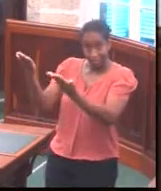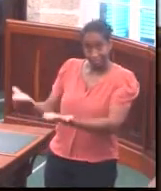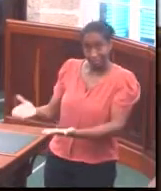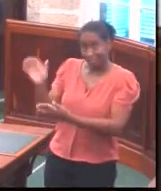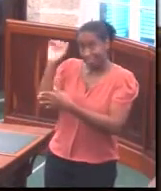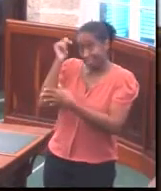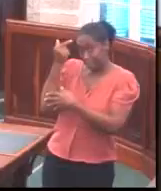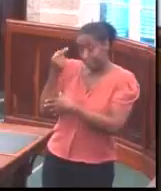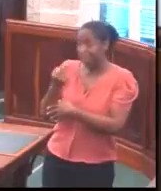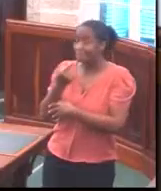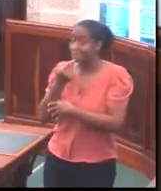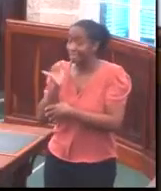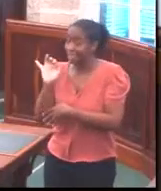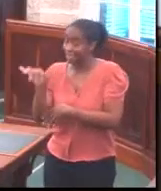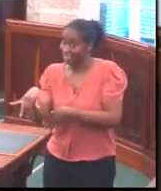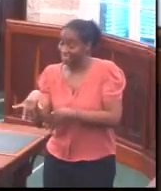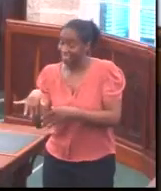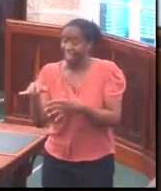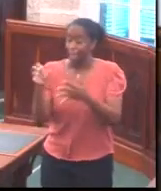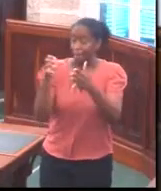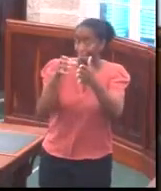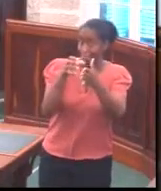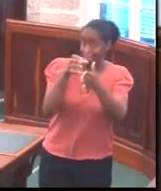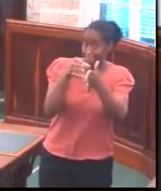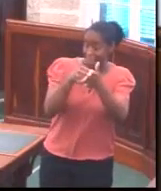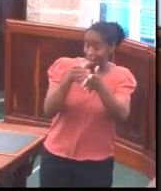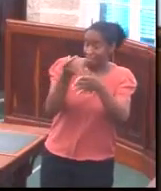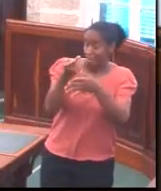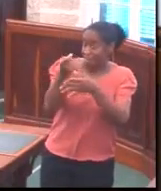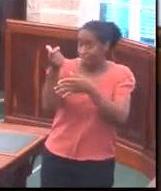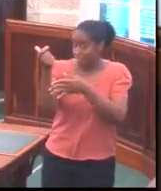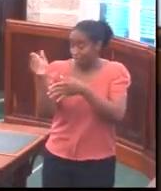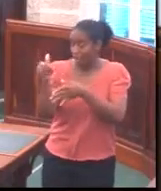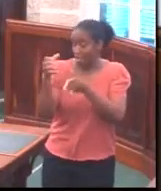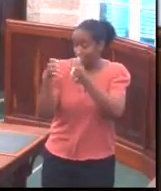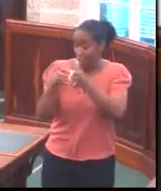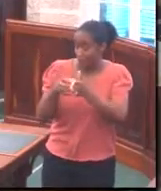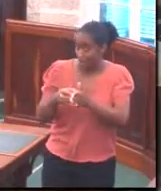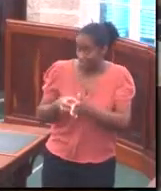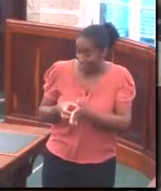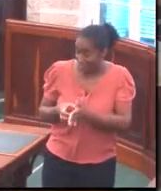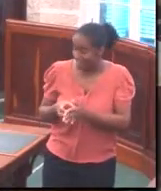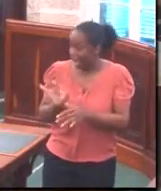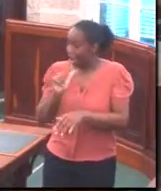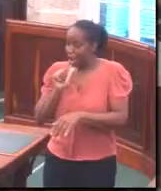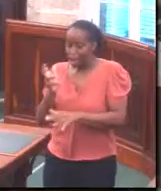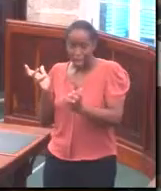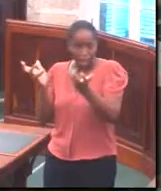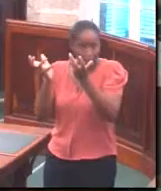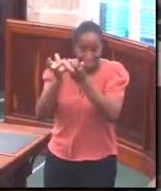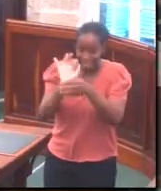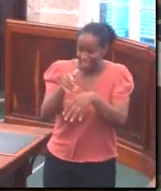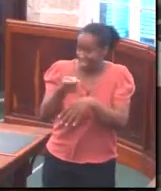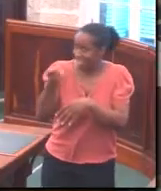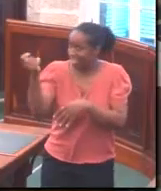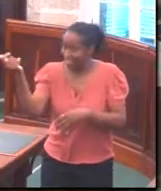subparagraphs are not relevant to the one that's deleted, let him defend that argument. Only remember, I said what I had to say. And